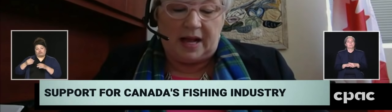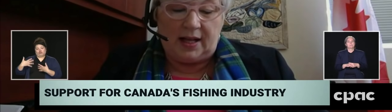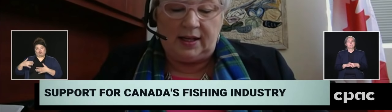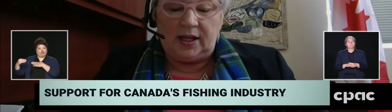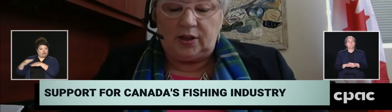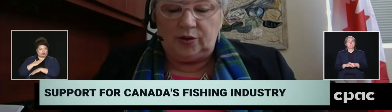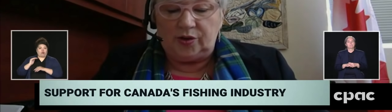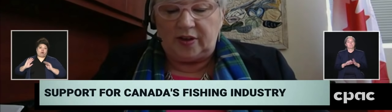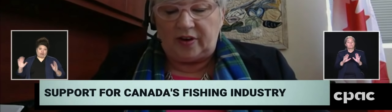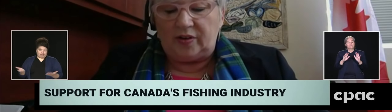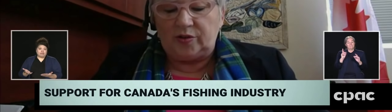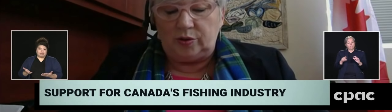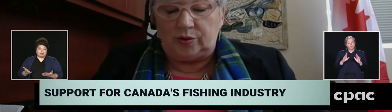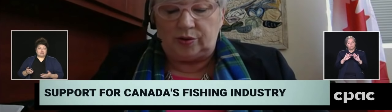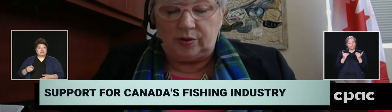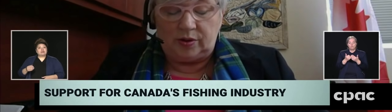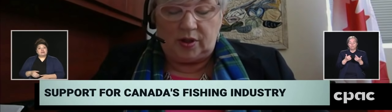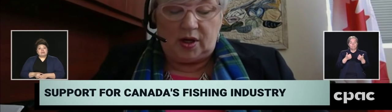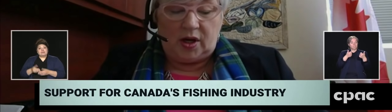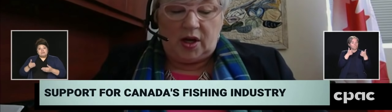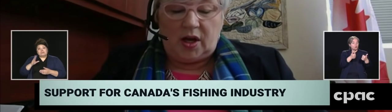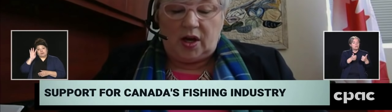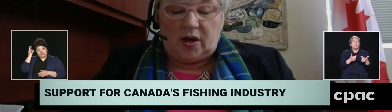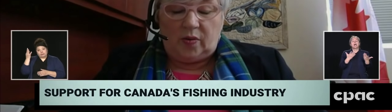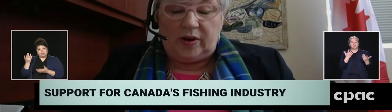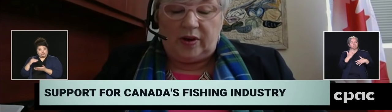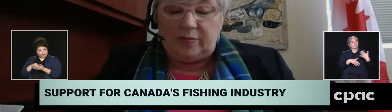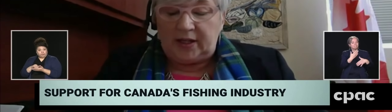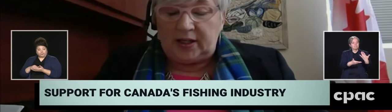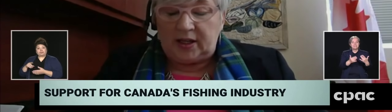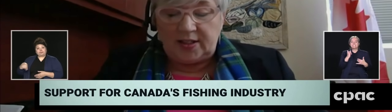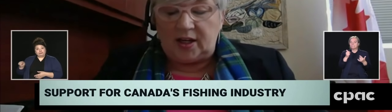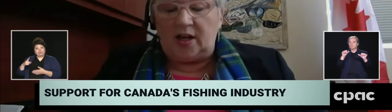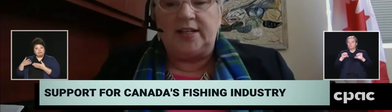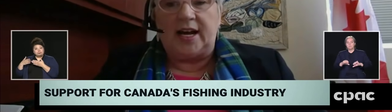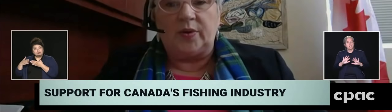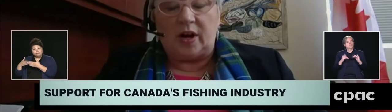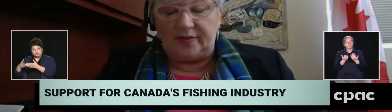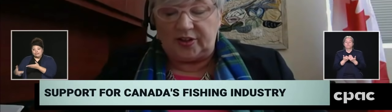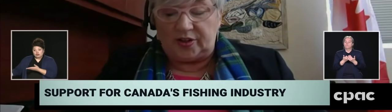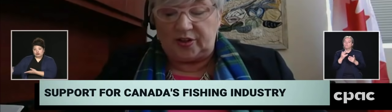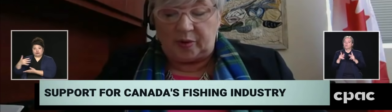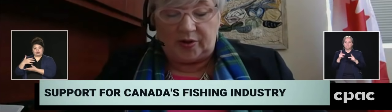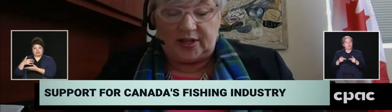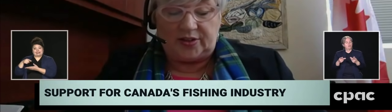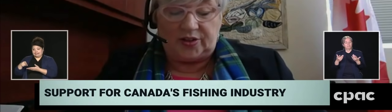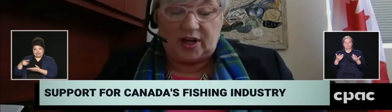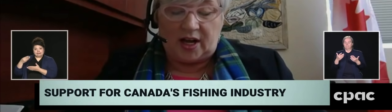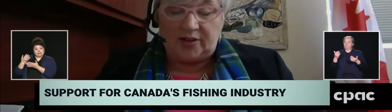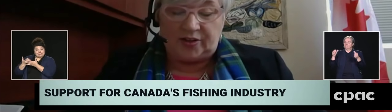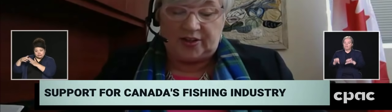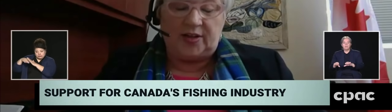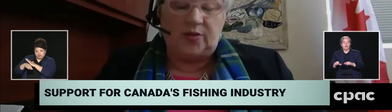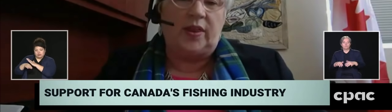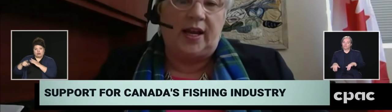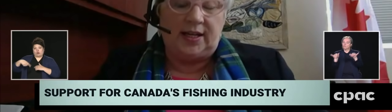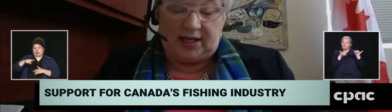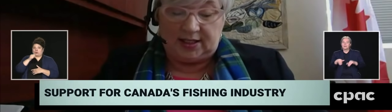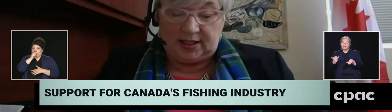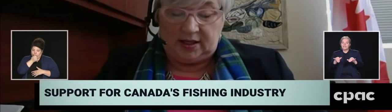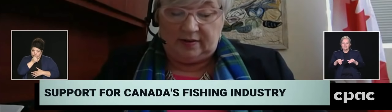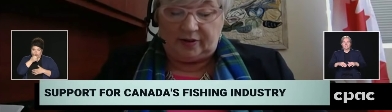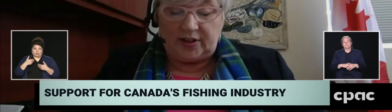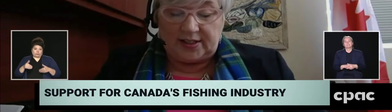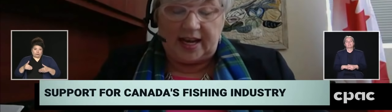fait mal, nous souffrons tous. We have been in constant contact with harvesters and processors to understand what they